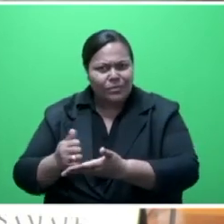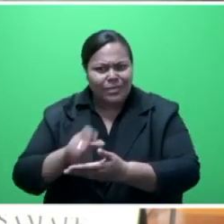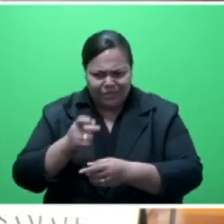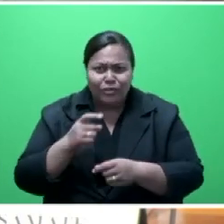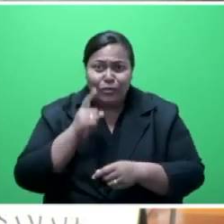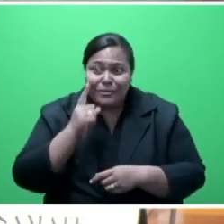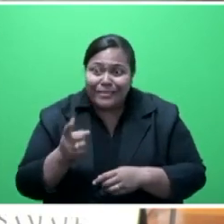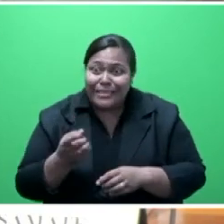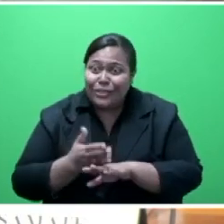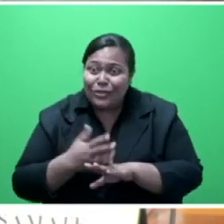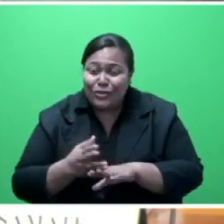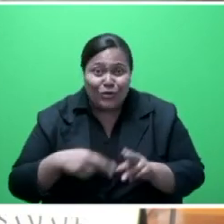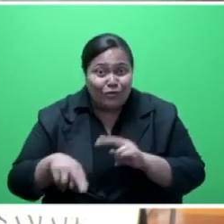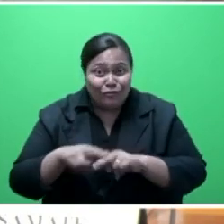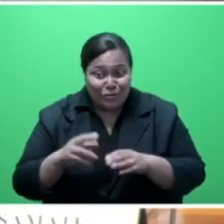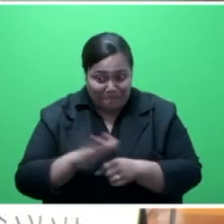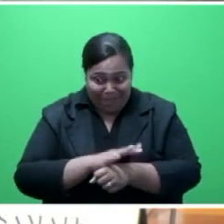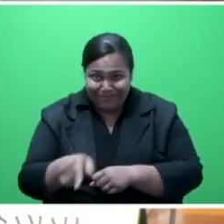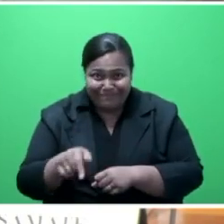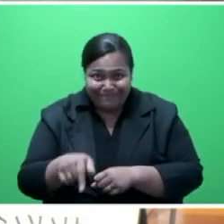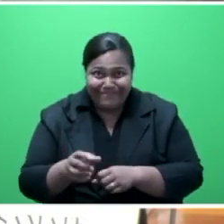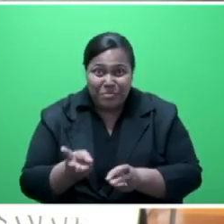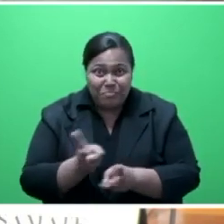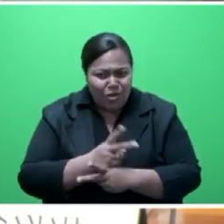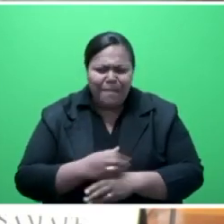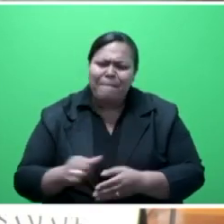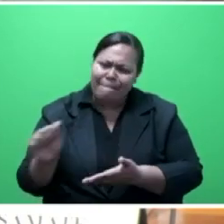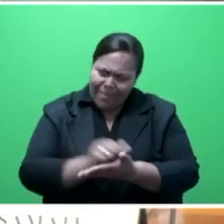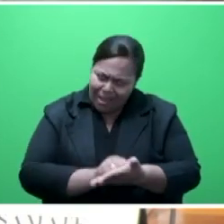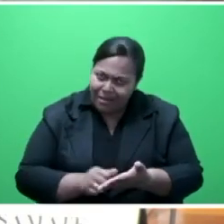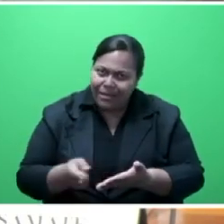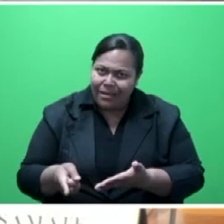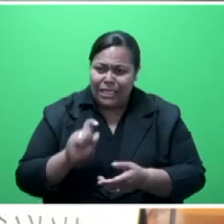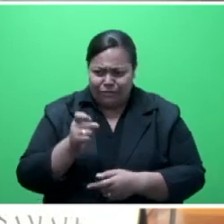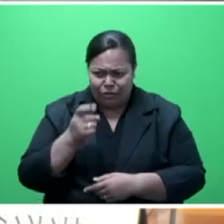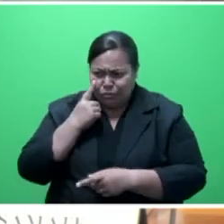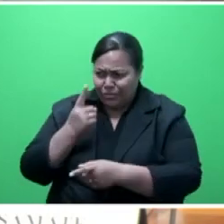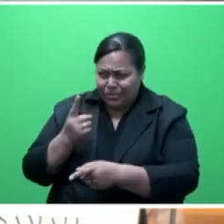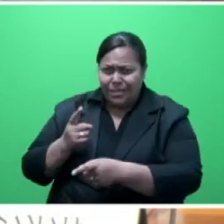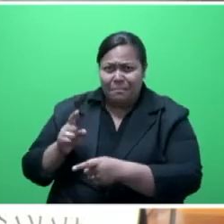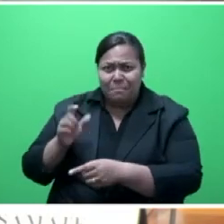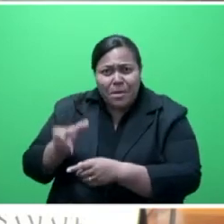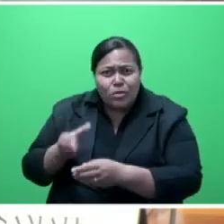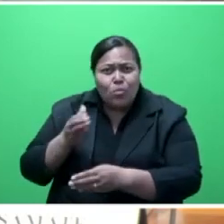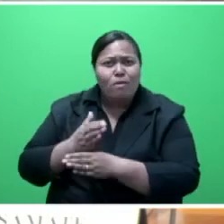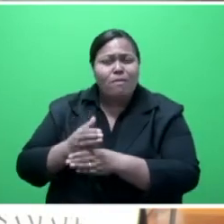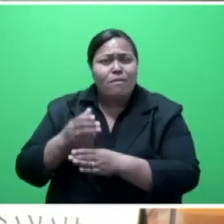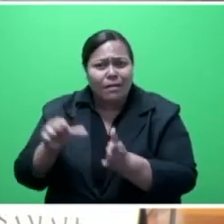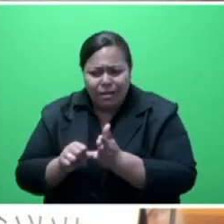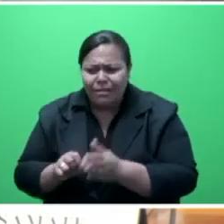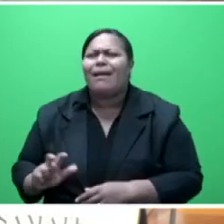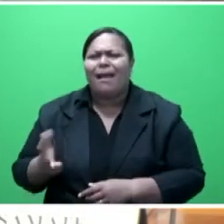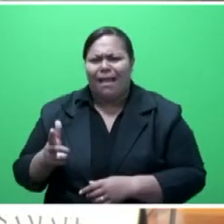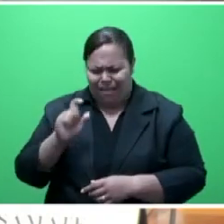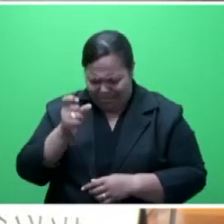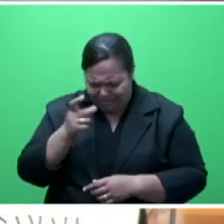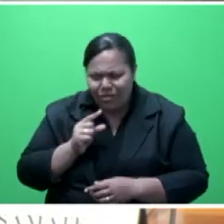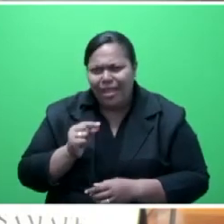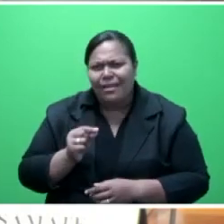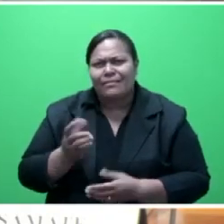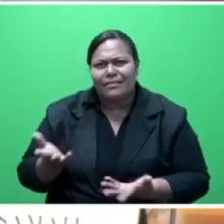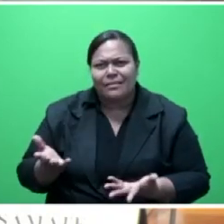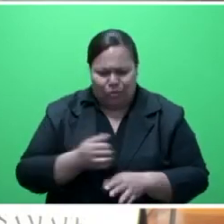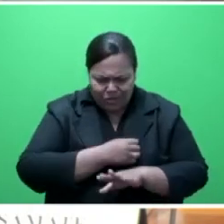it. If you know a hard-working person out there ready to work, hire them. And do so knowing that this government shares that